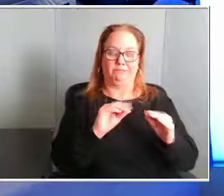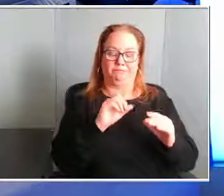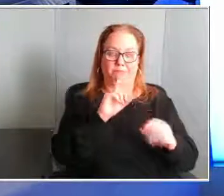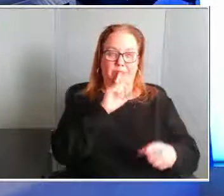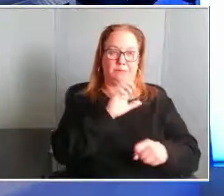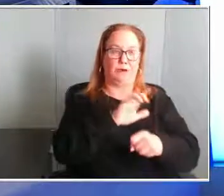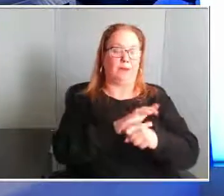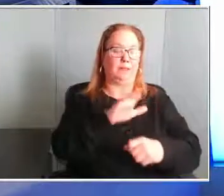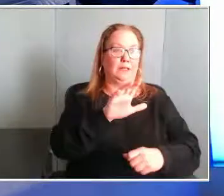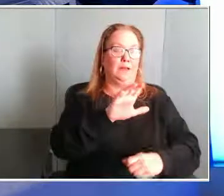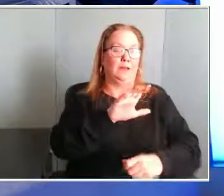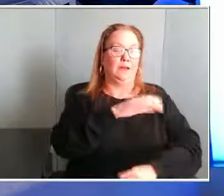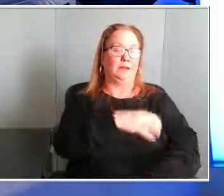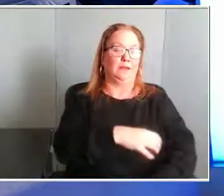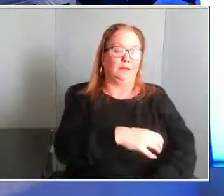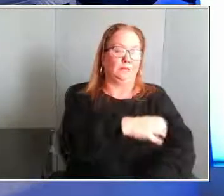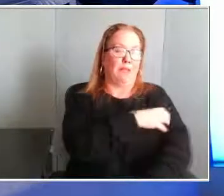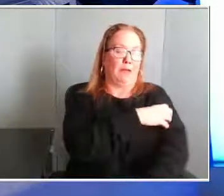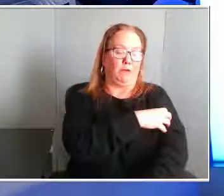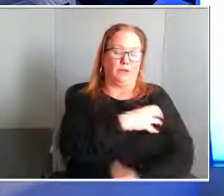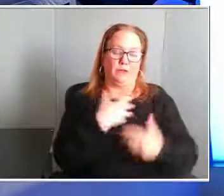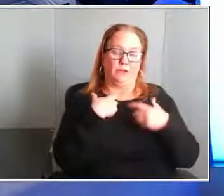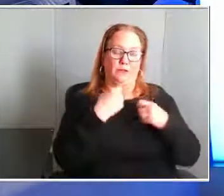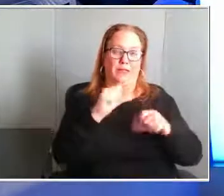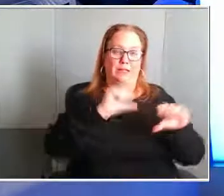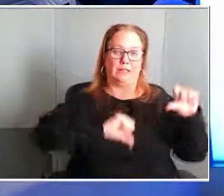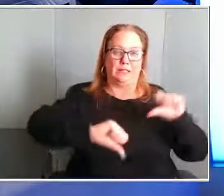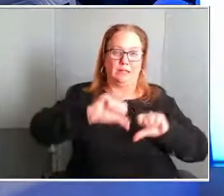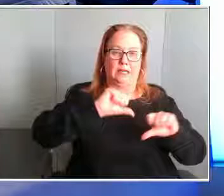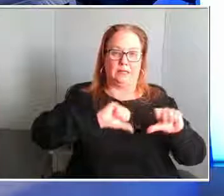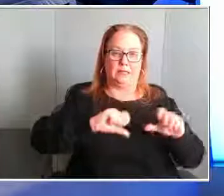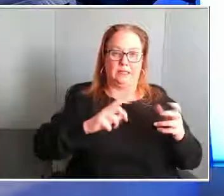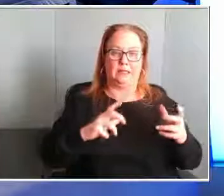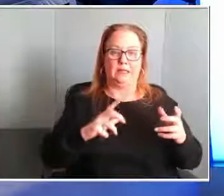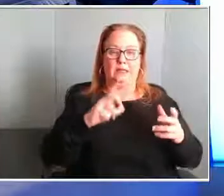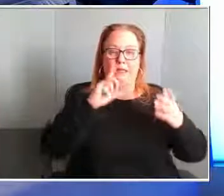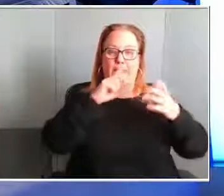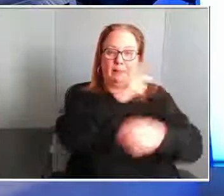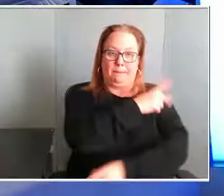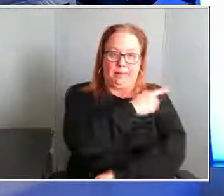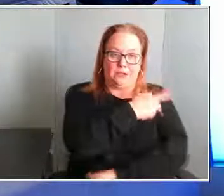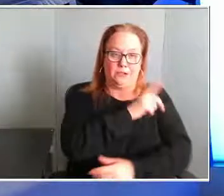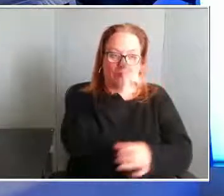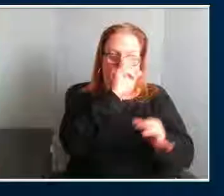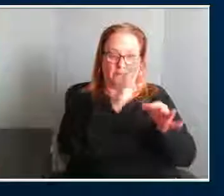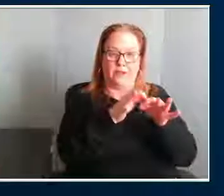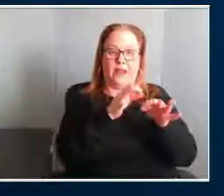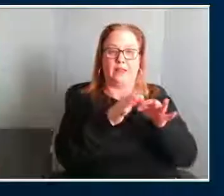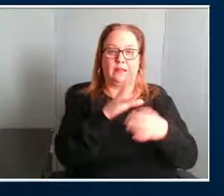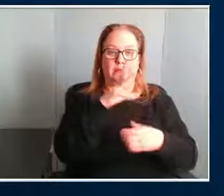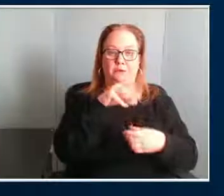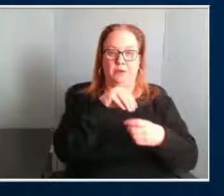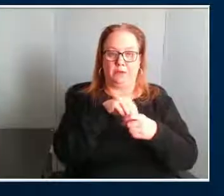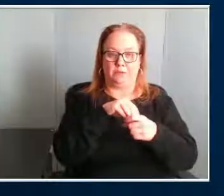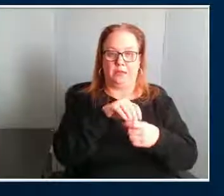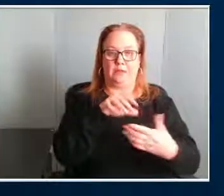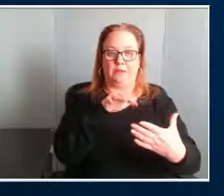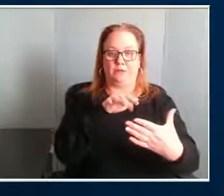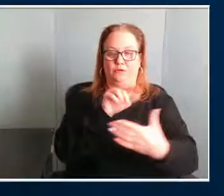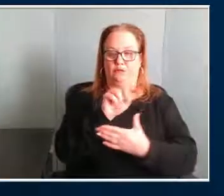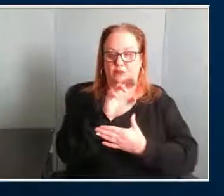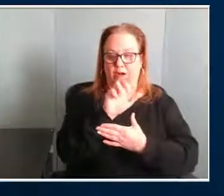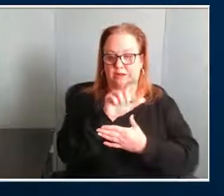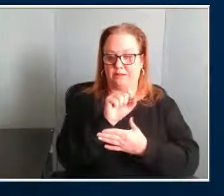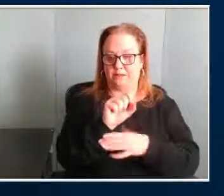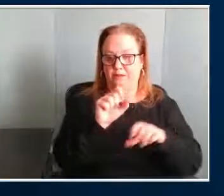of science, but with people who want to do investigation and patients who have the faith to participate in those trials so we